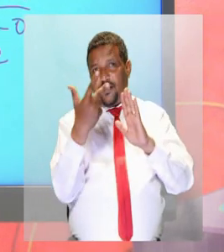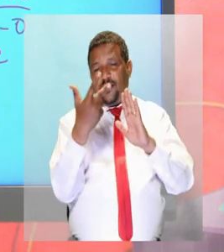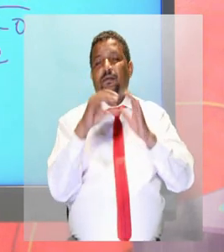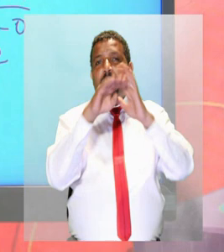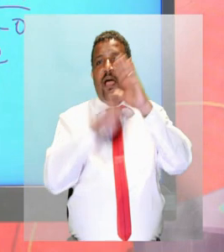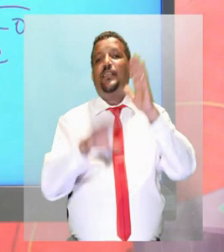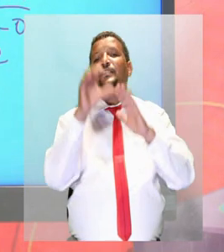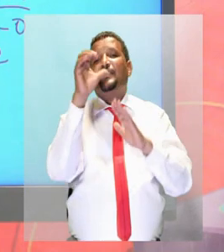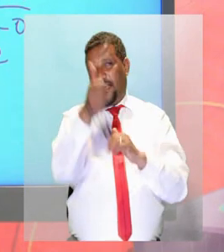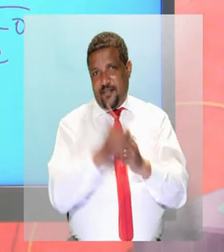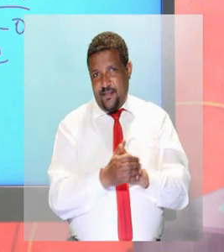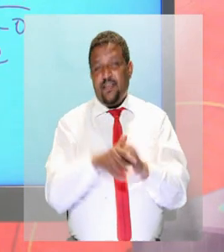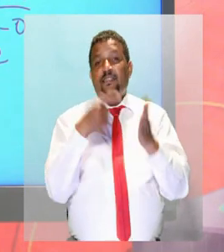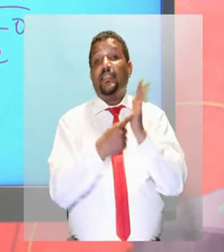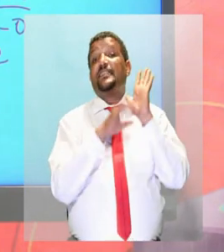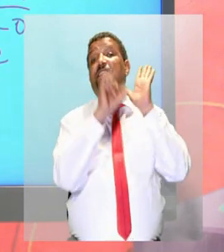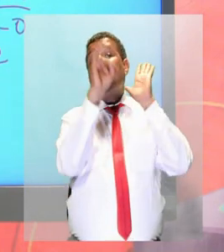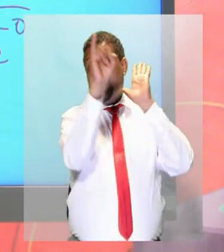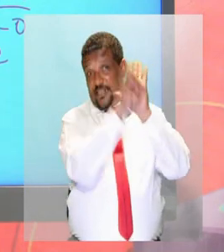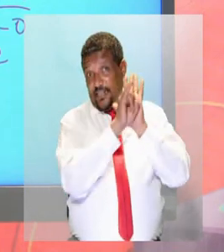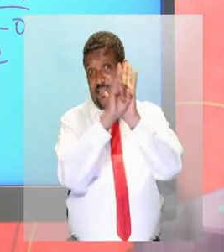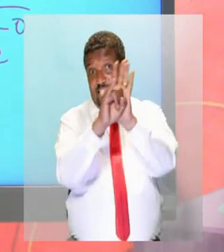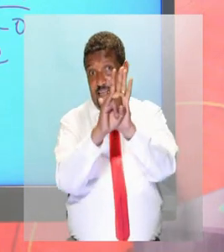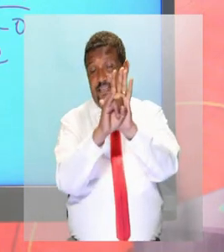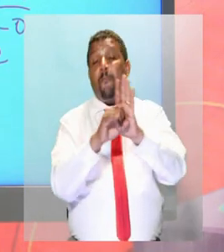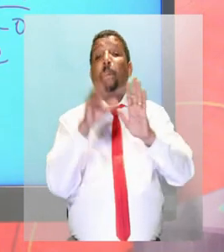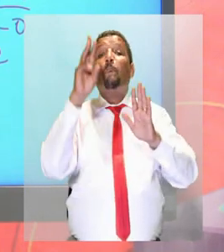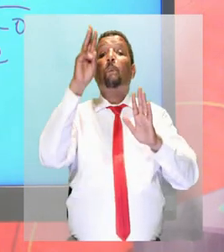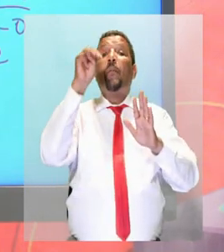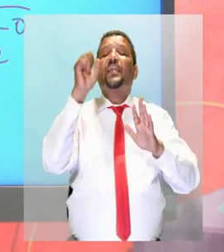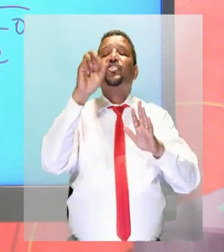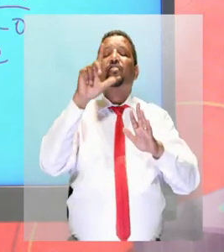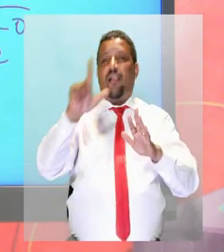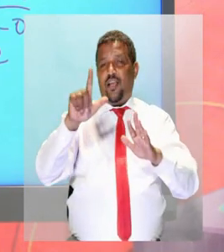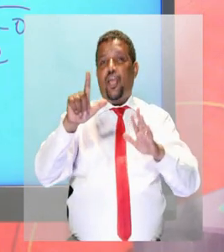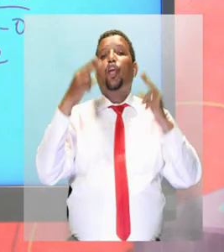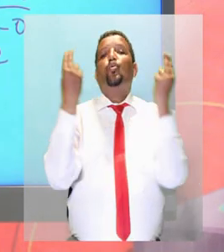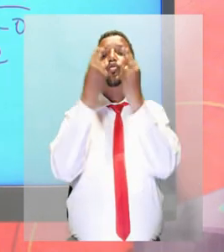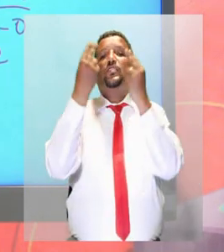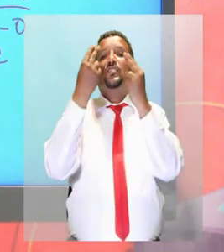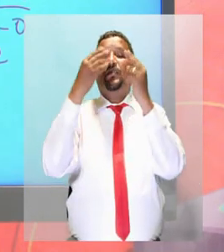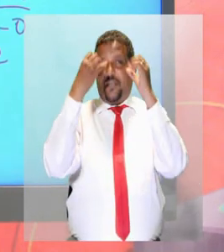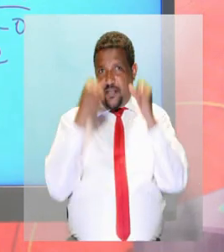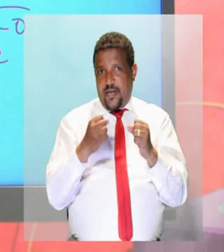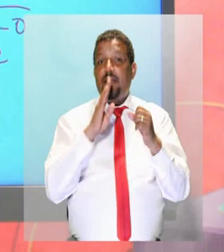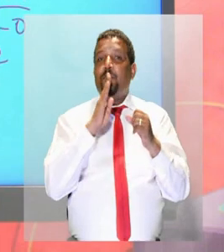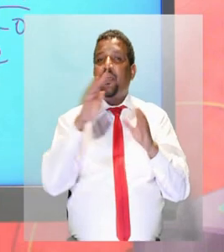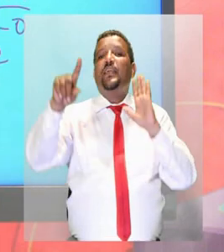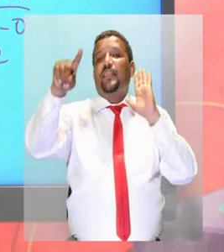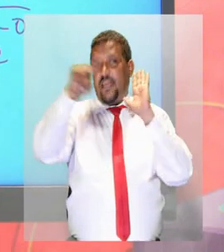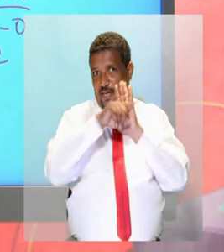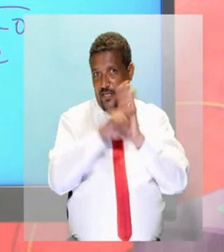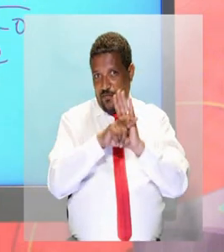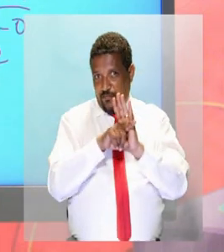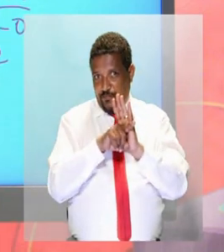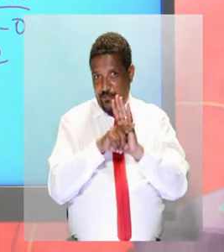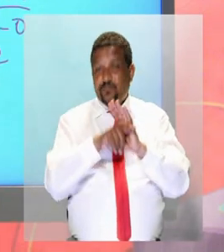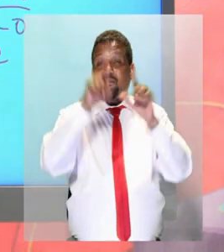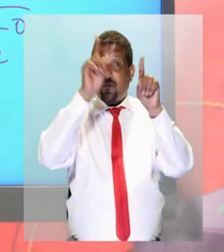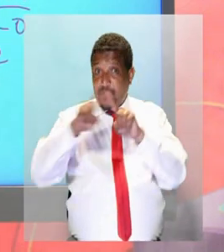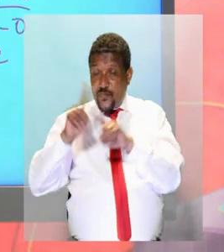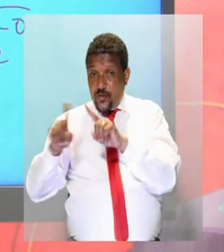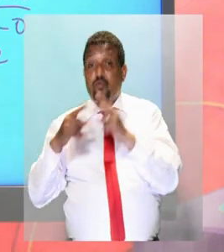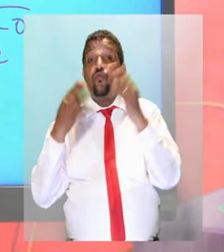This indicates that marginal utility can be negative. That means if we consume successive units of a